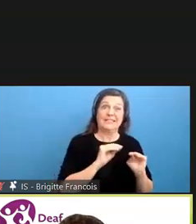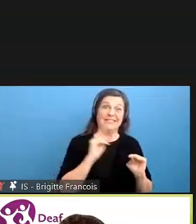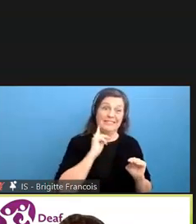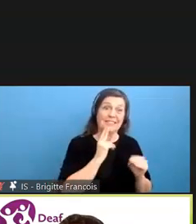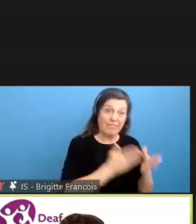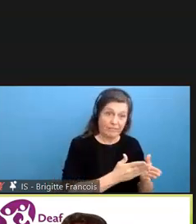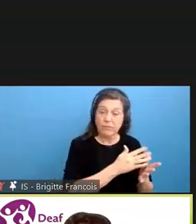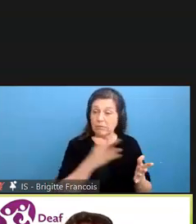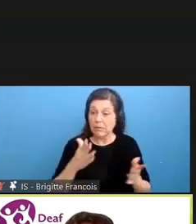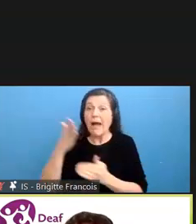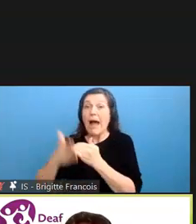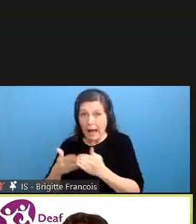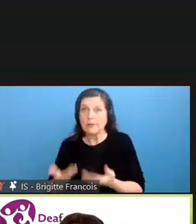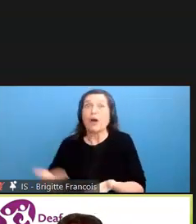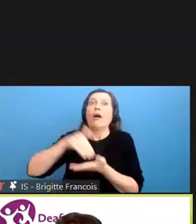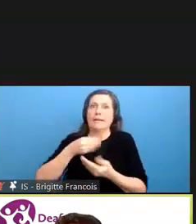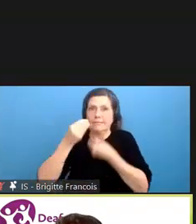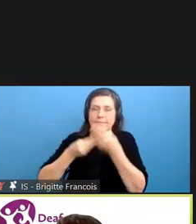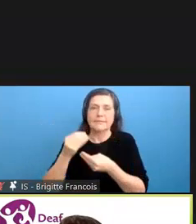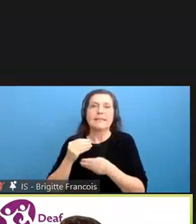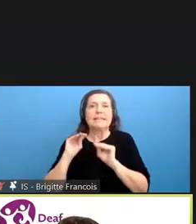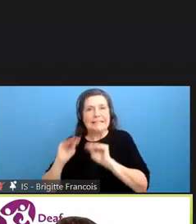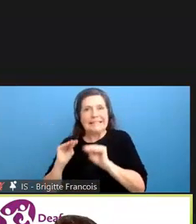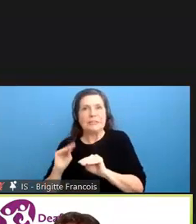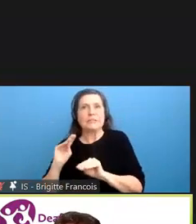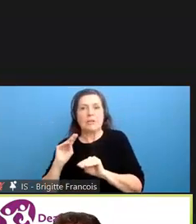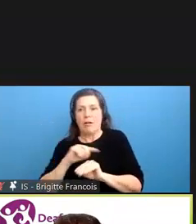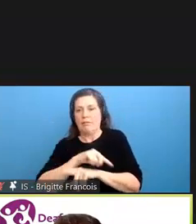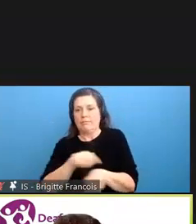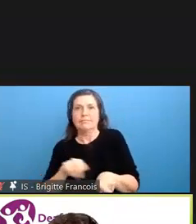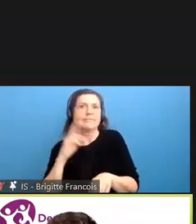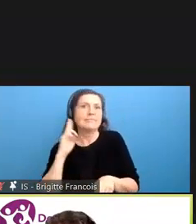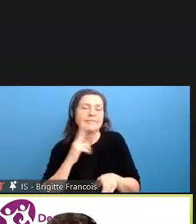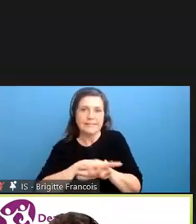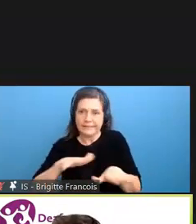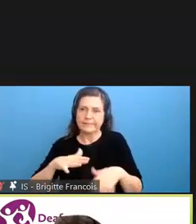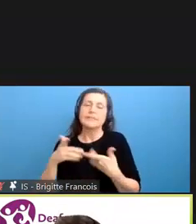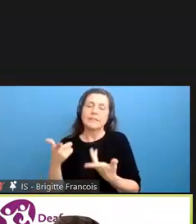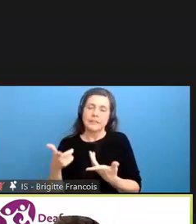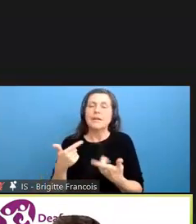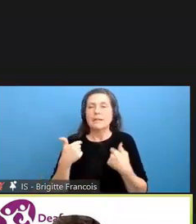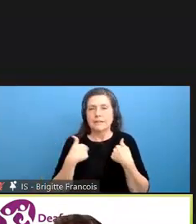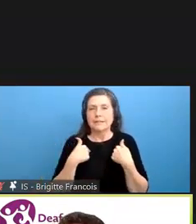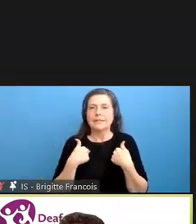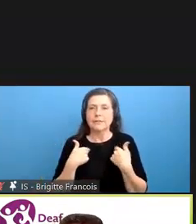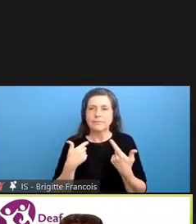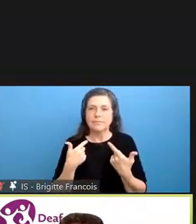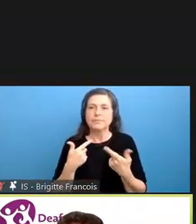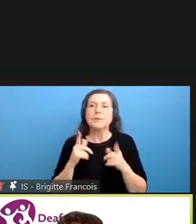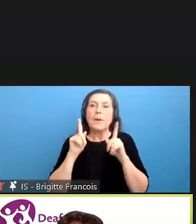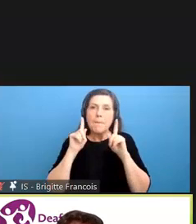talking about there needing to be specialist intervention, and we kind of ended on a note of needing to